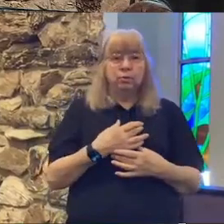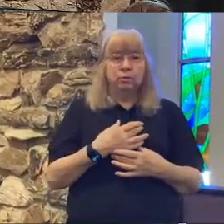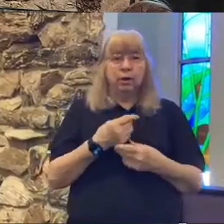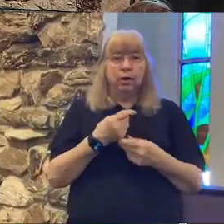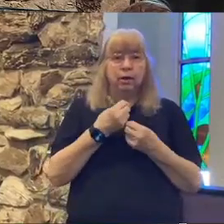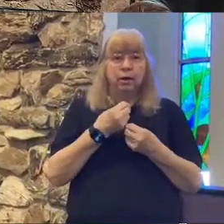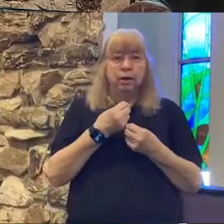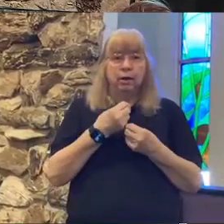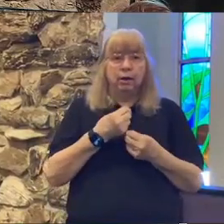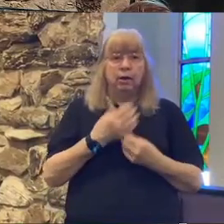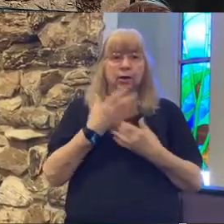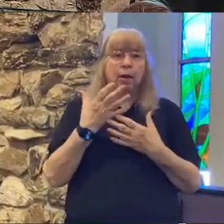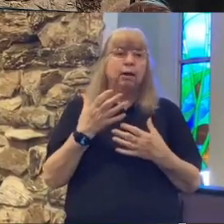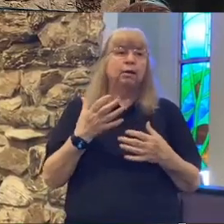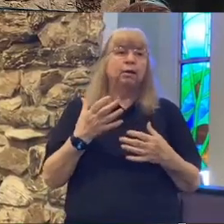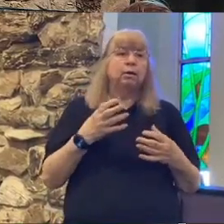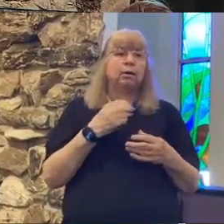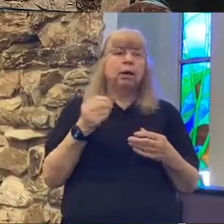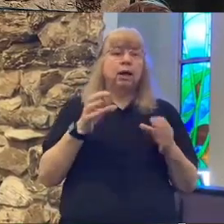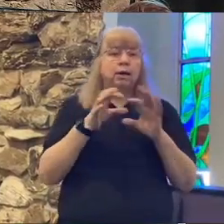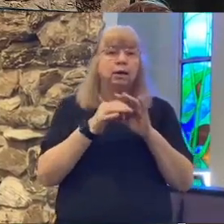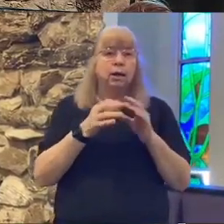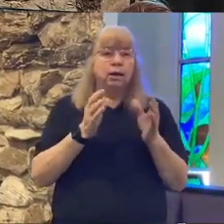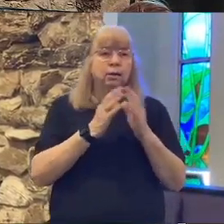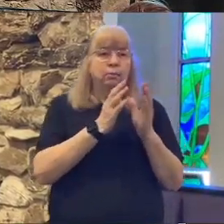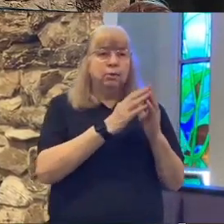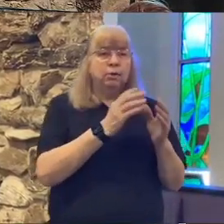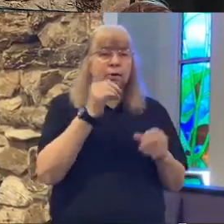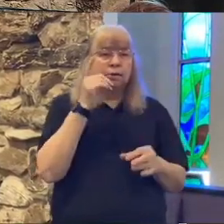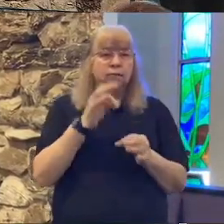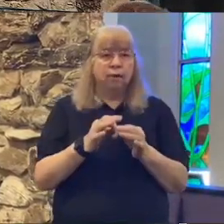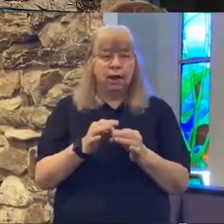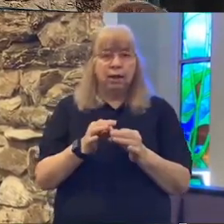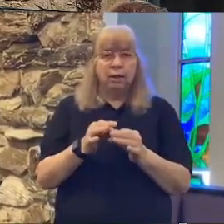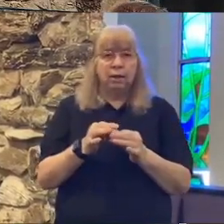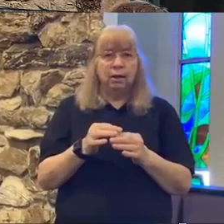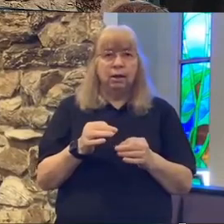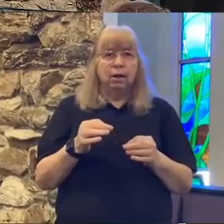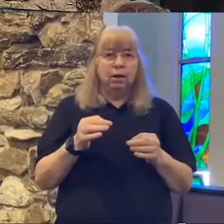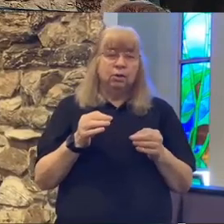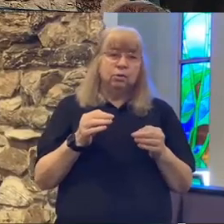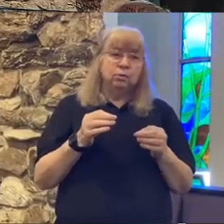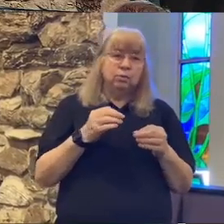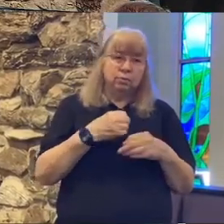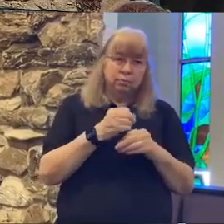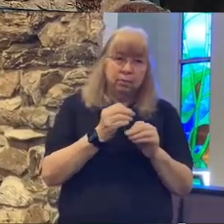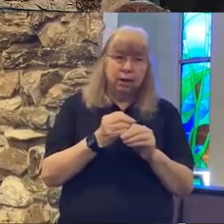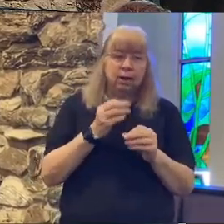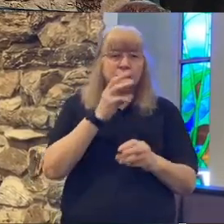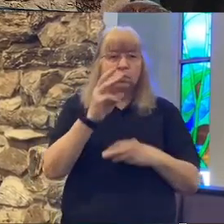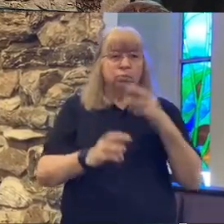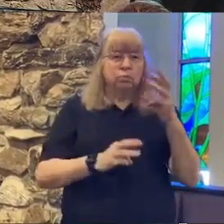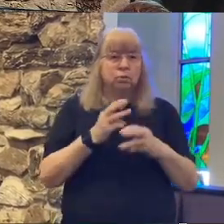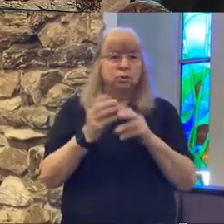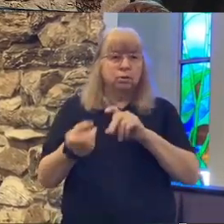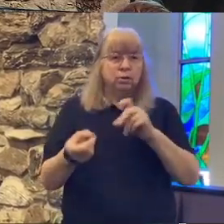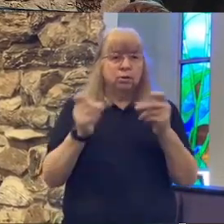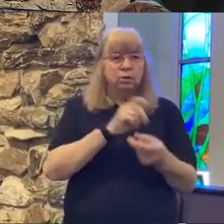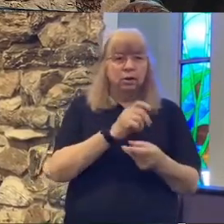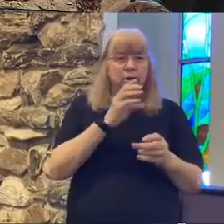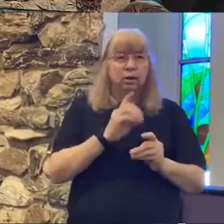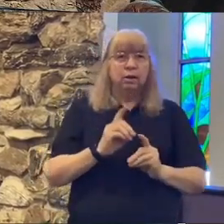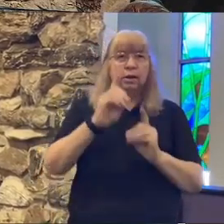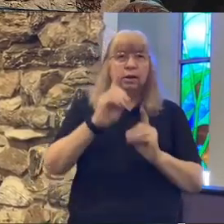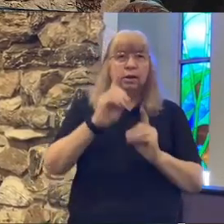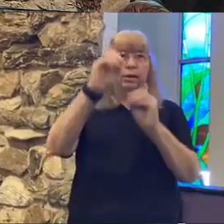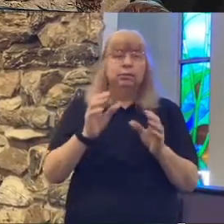equip, and connect communities of faith to cultivate world-changing disciples of